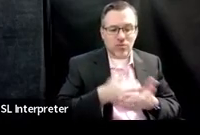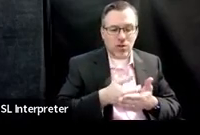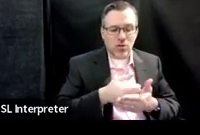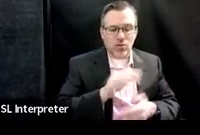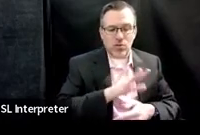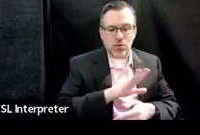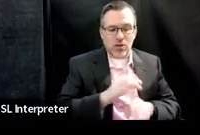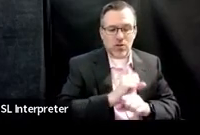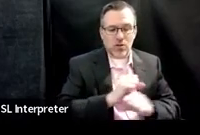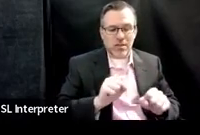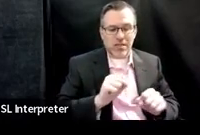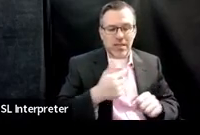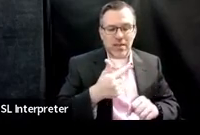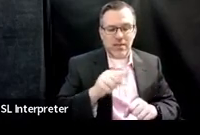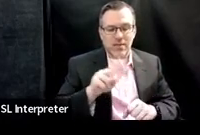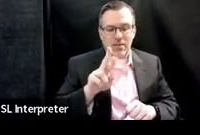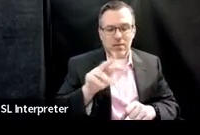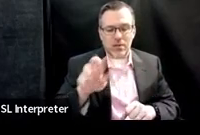with accessing those.